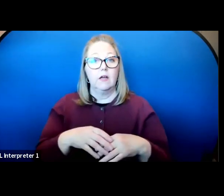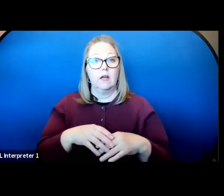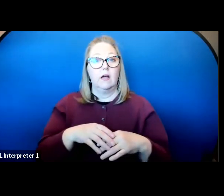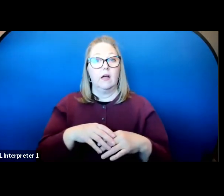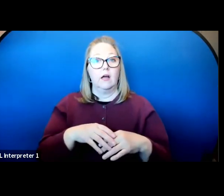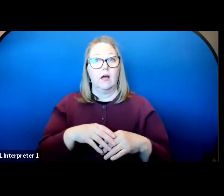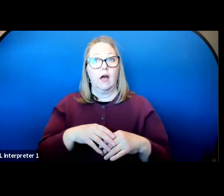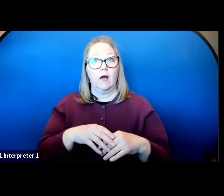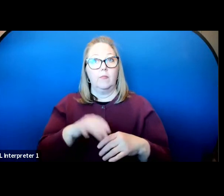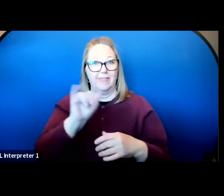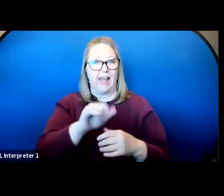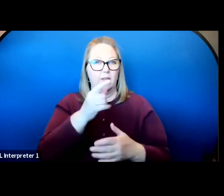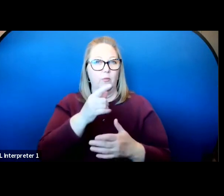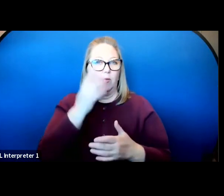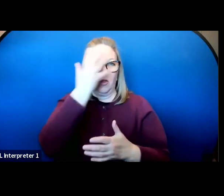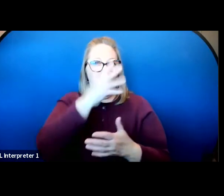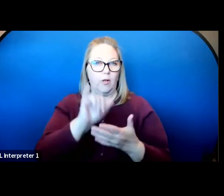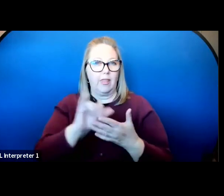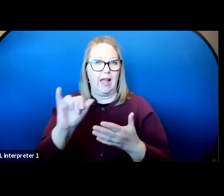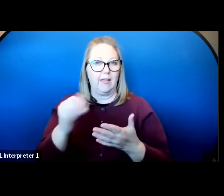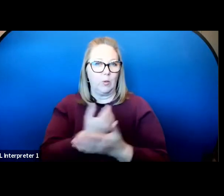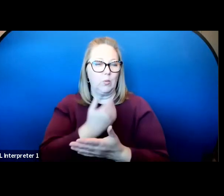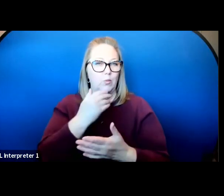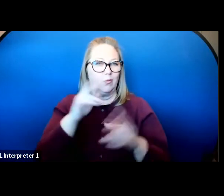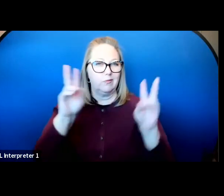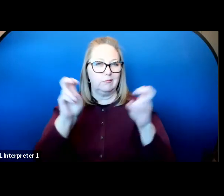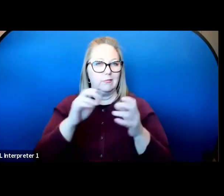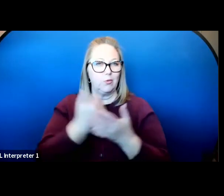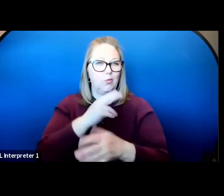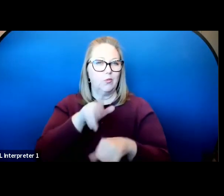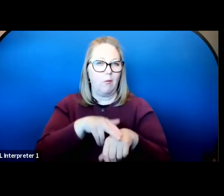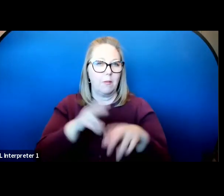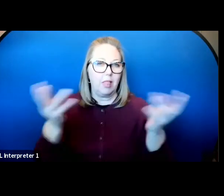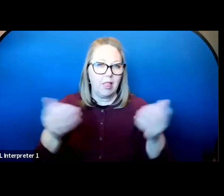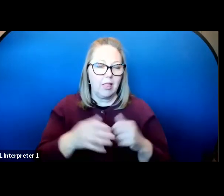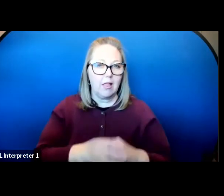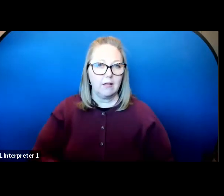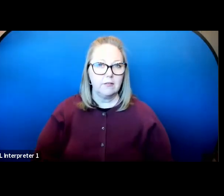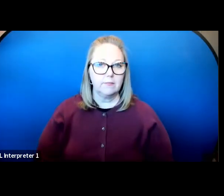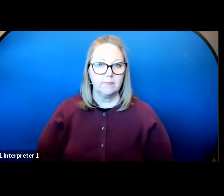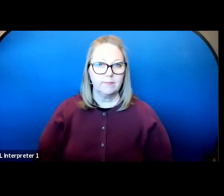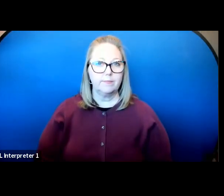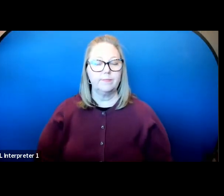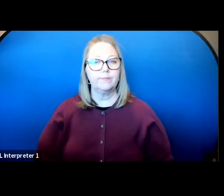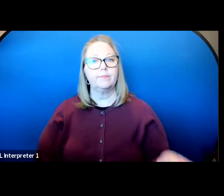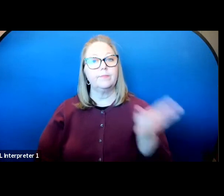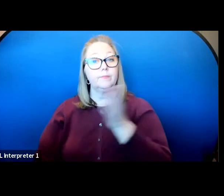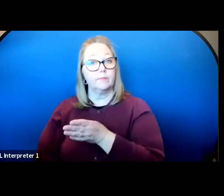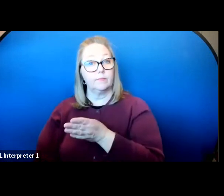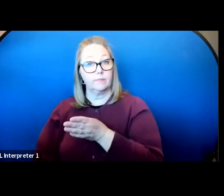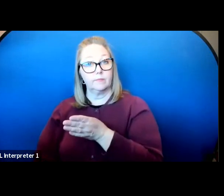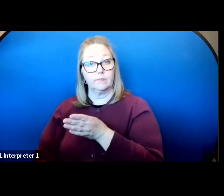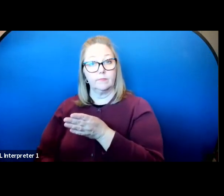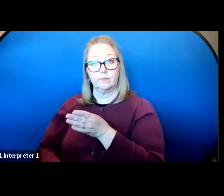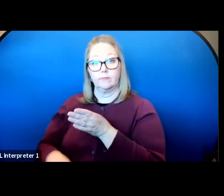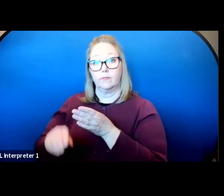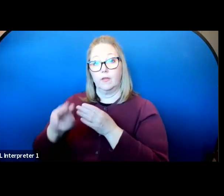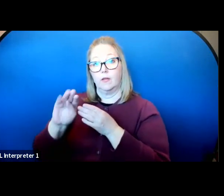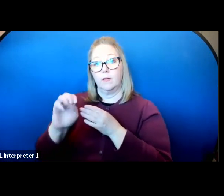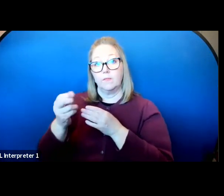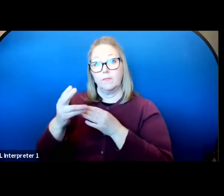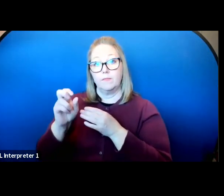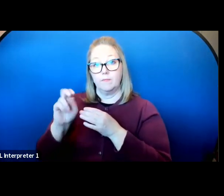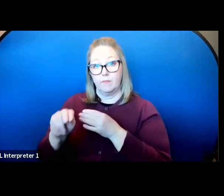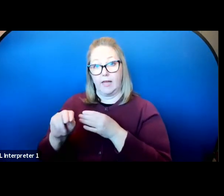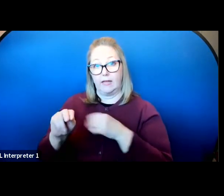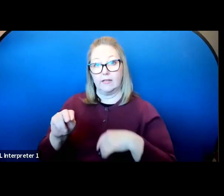back to the new normal as we get through this extension. Thanks for the question, Tiffany. And I'm sorry I didn't get my words out